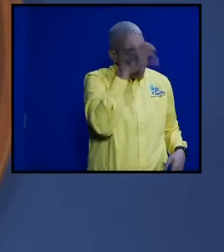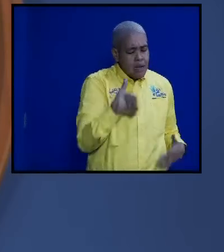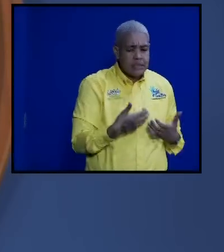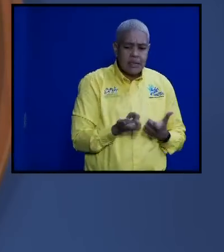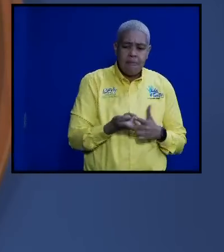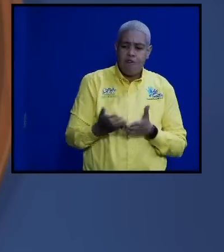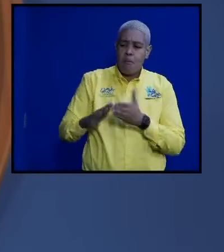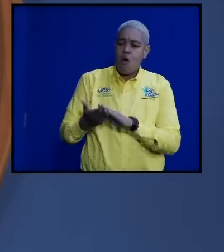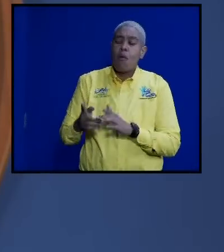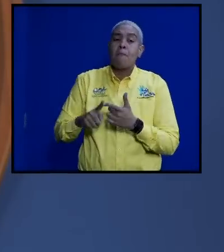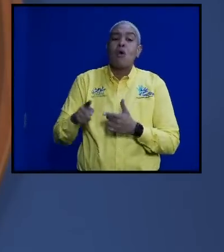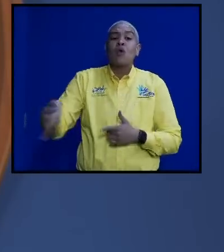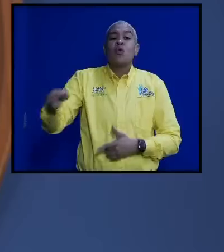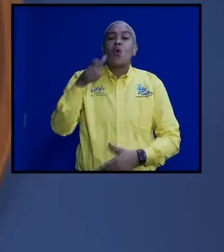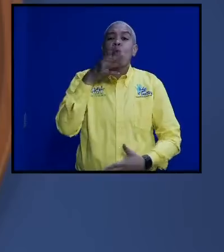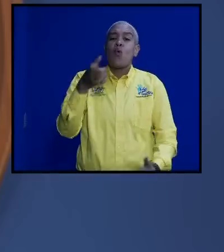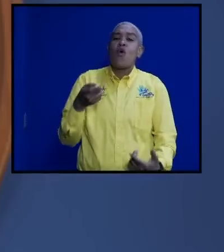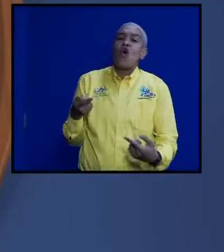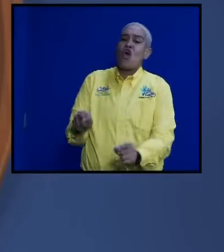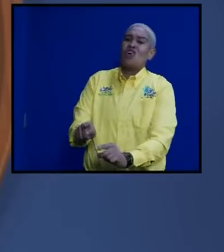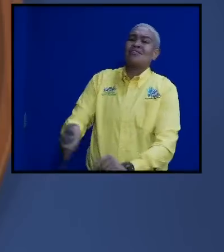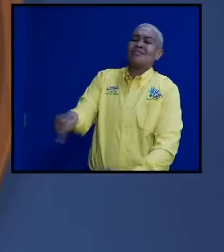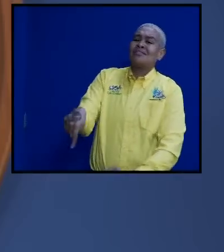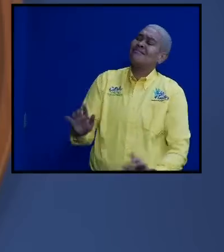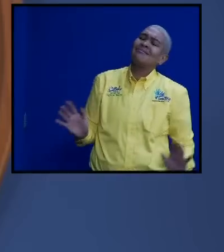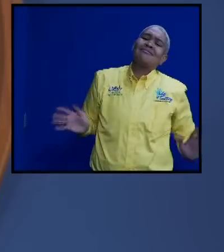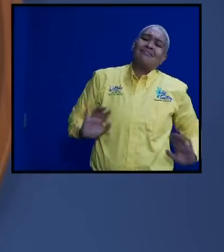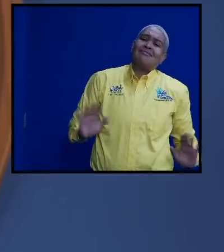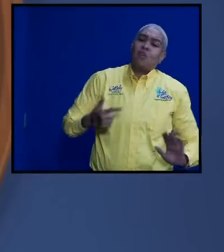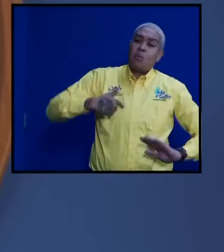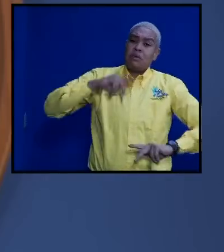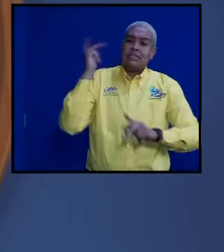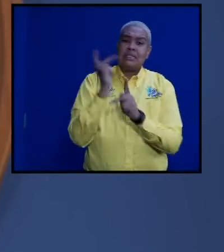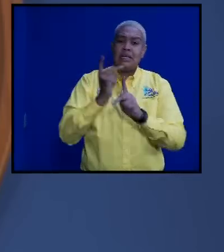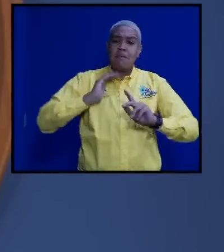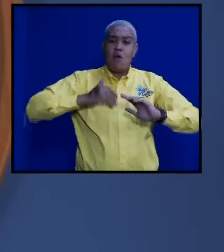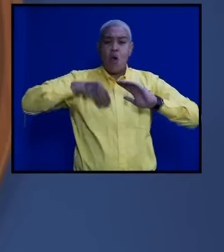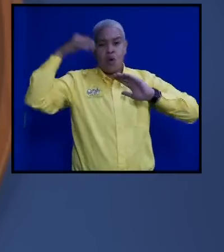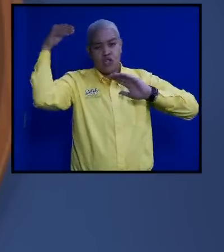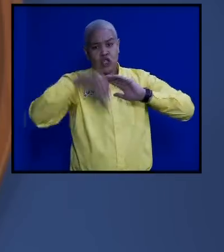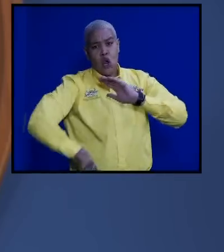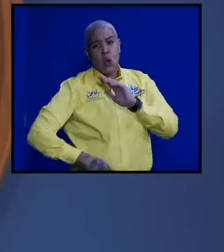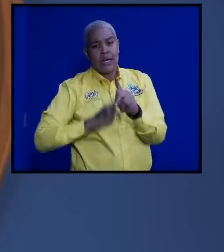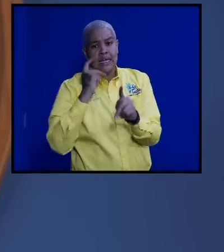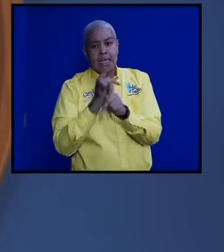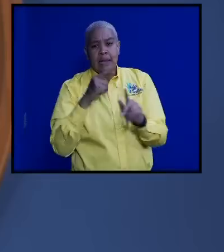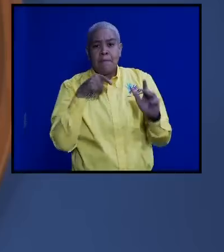those that they wish to harm. We must continue our downward trend in murders.